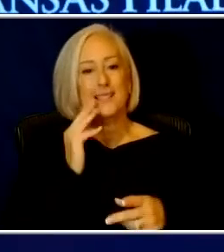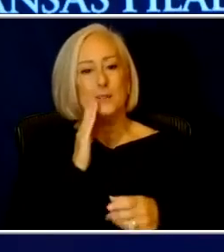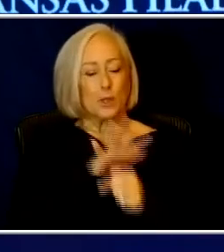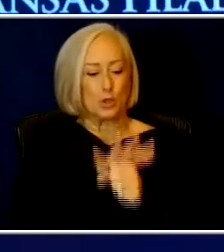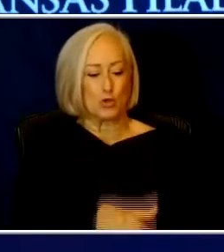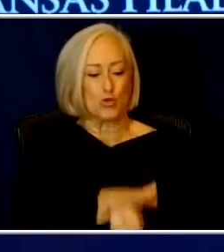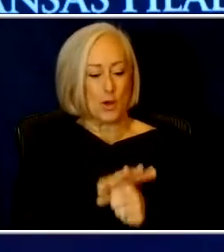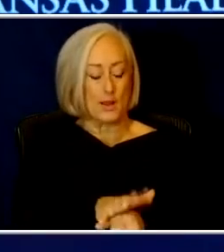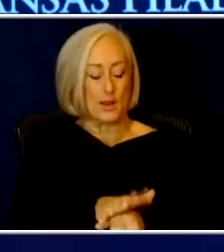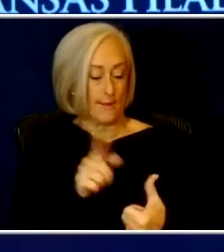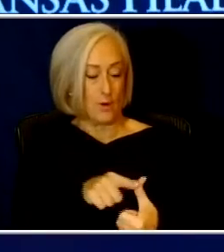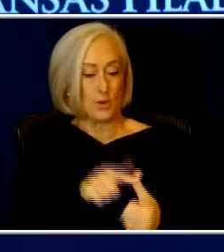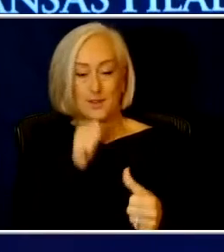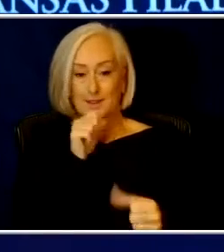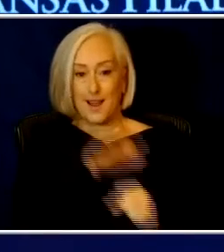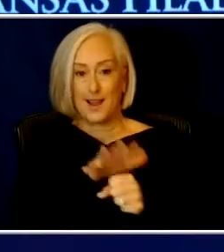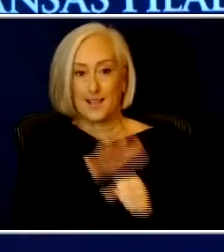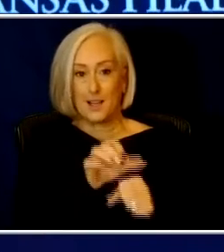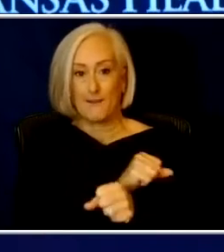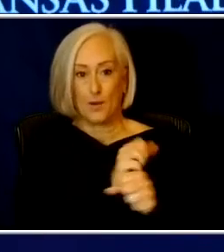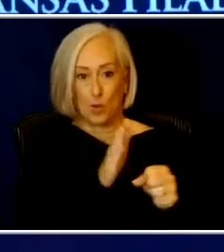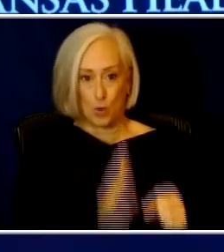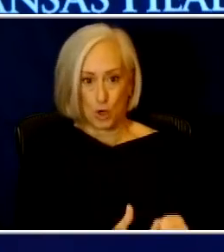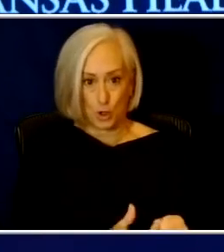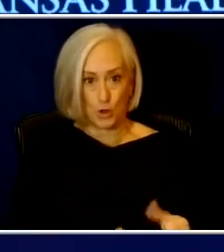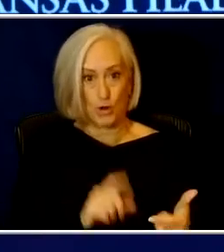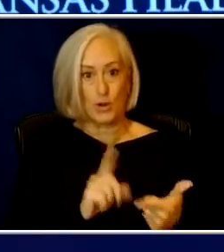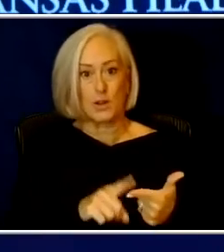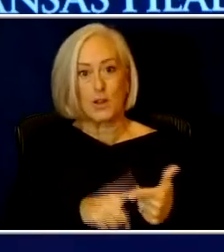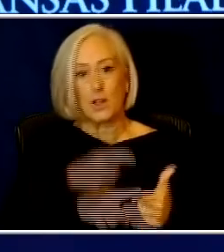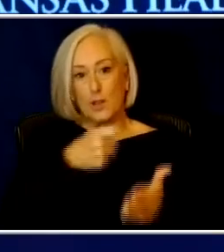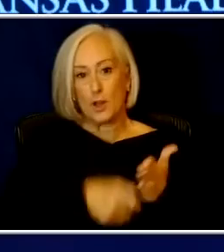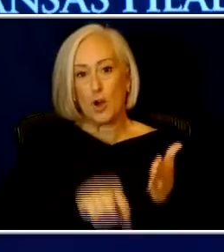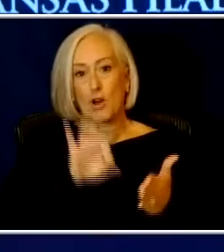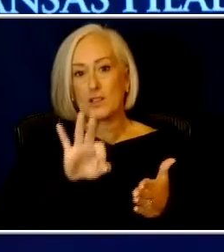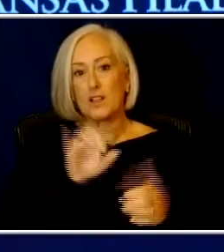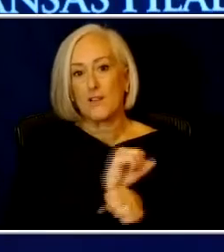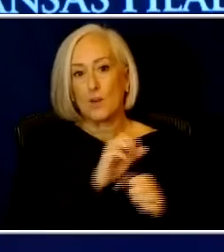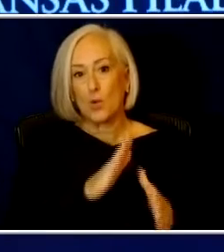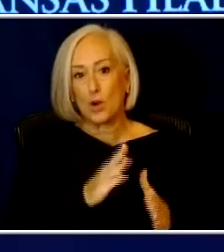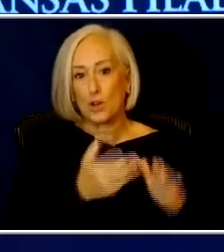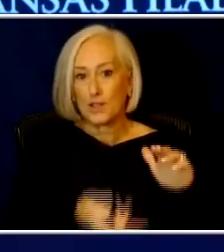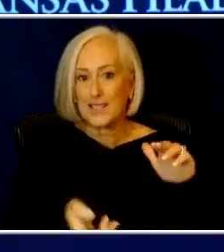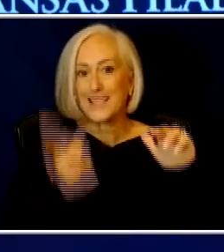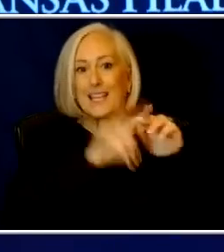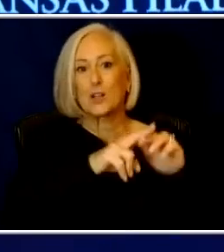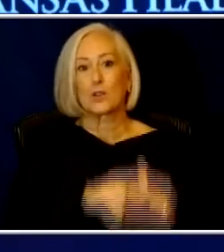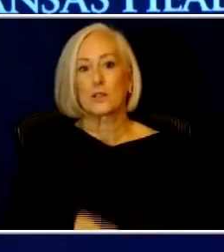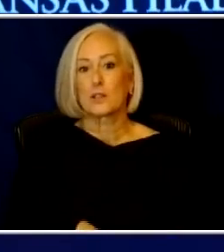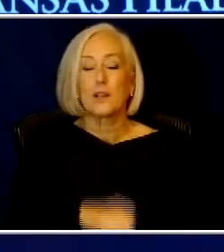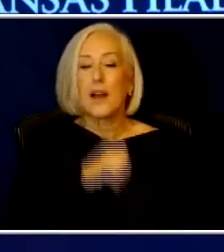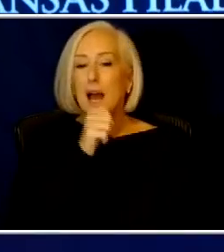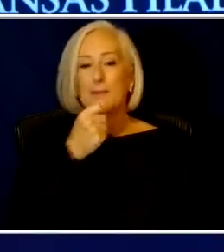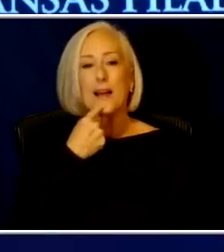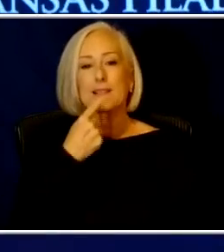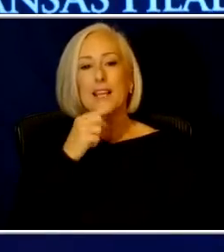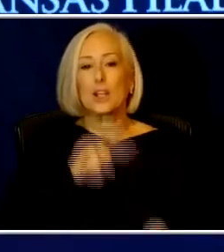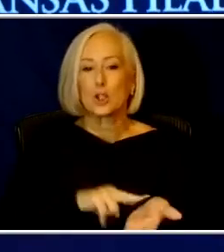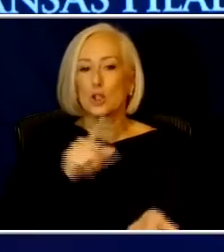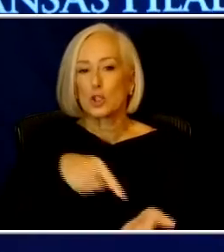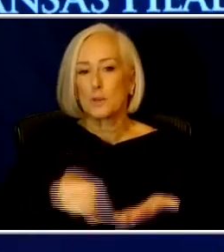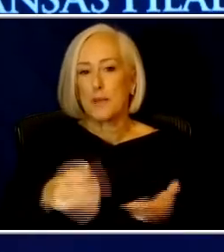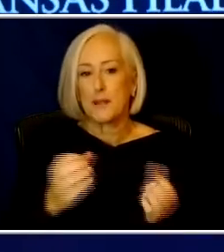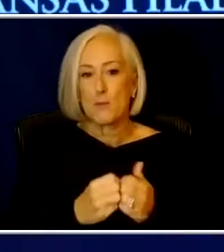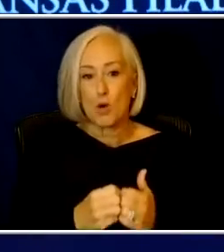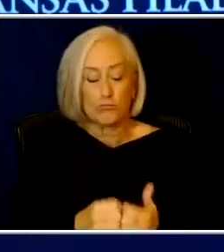The contract labor prices, the price of labor have gone up dramatically. And I'm not going to tell you the nurses shouldn't have been paid more, because nurses should have been paid more. I have no problem